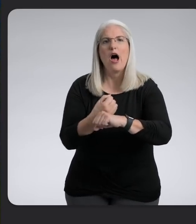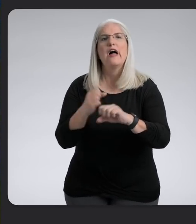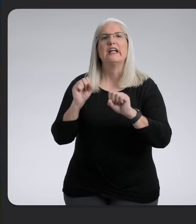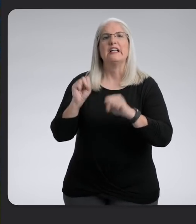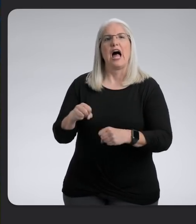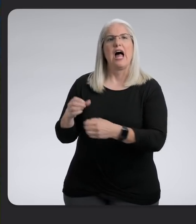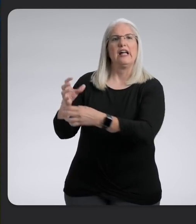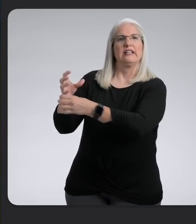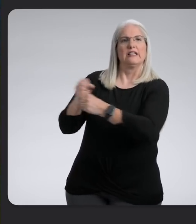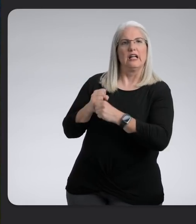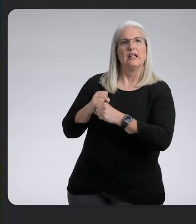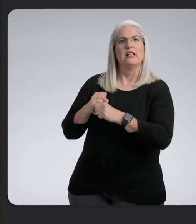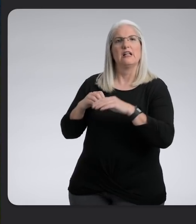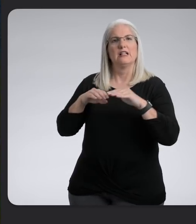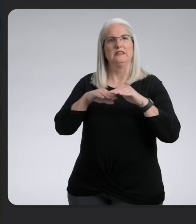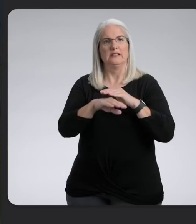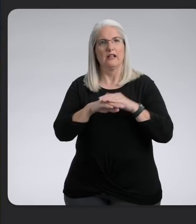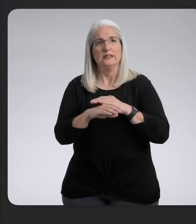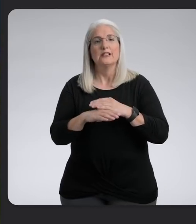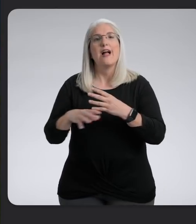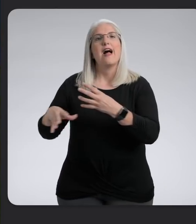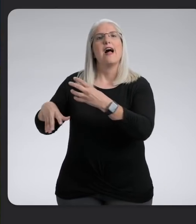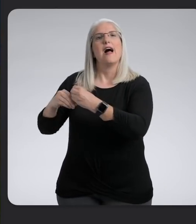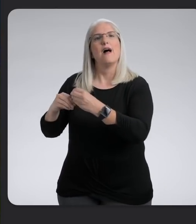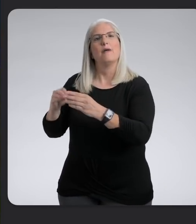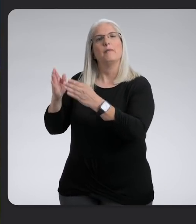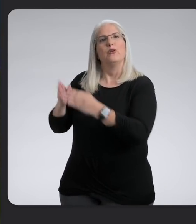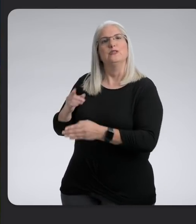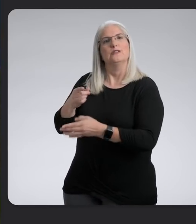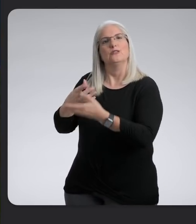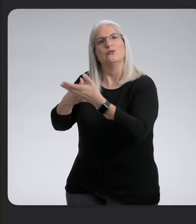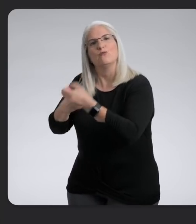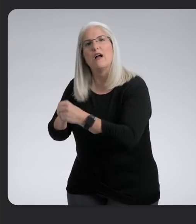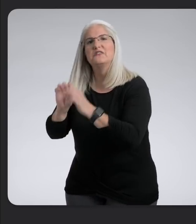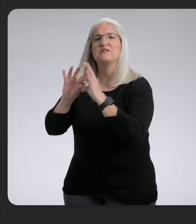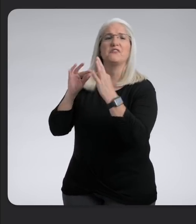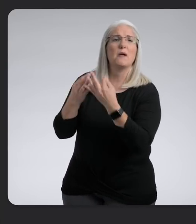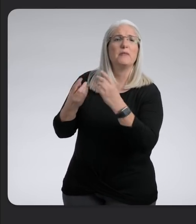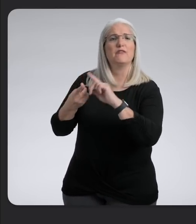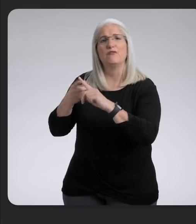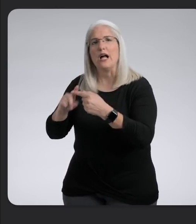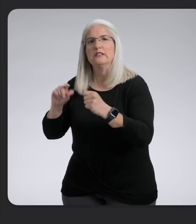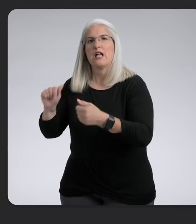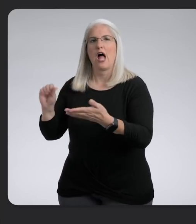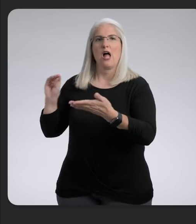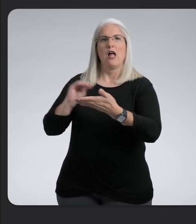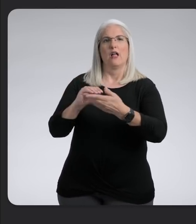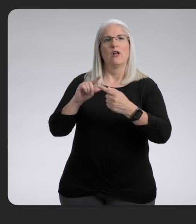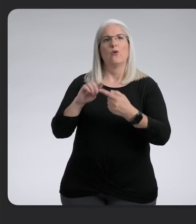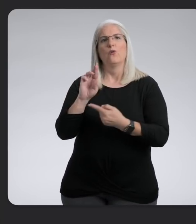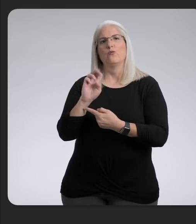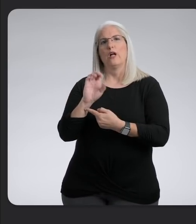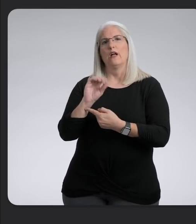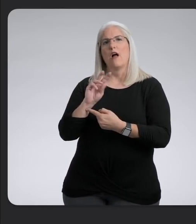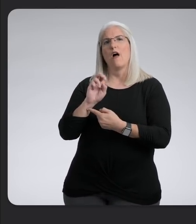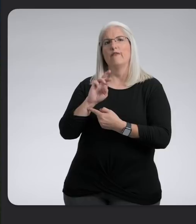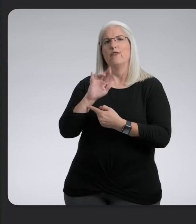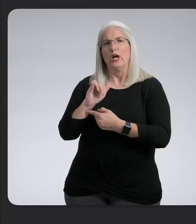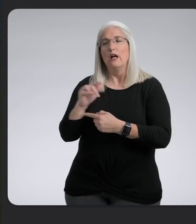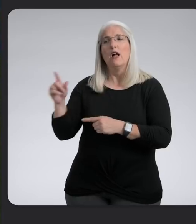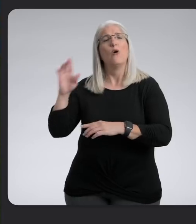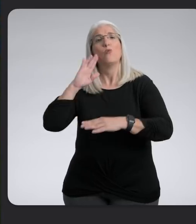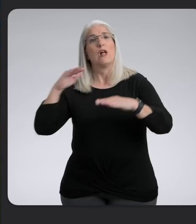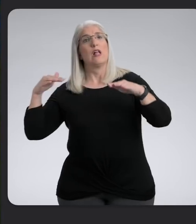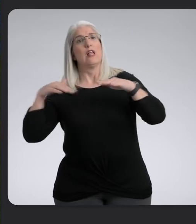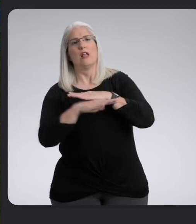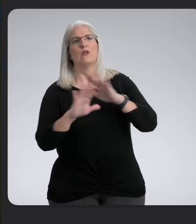out. You'll now have the option to add people you trust, like family and friends, to a recovery contact list. They won't get any access to your